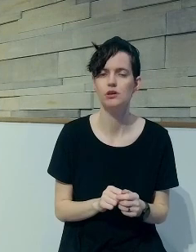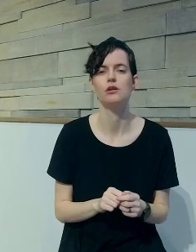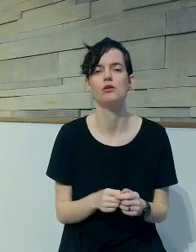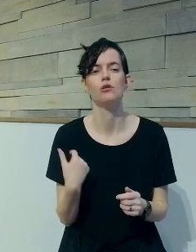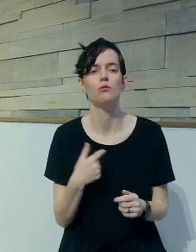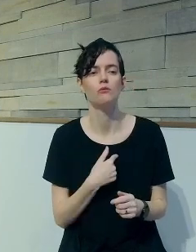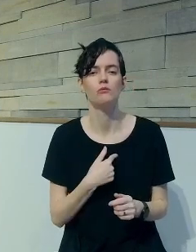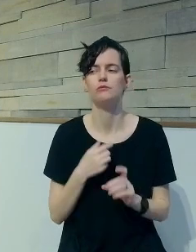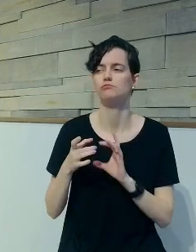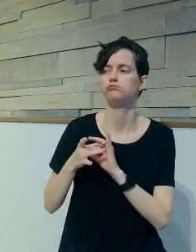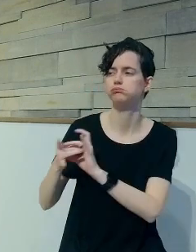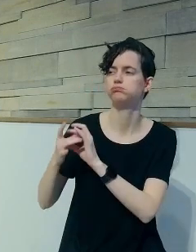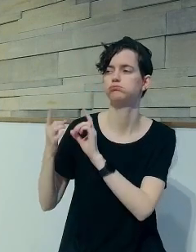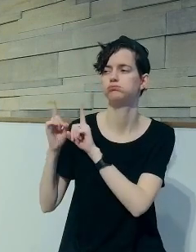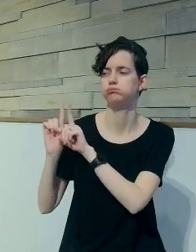Folks, we walk with the Lord